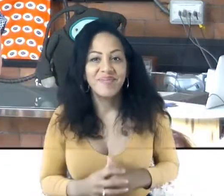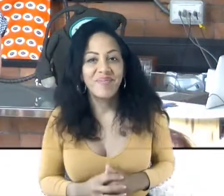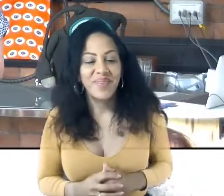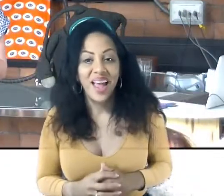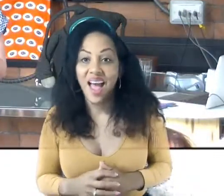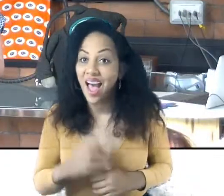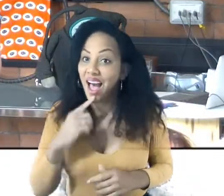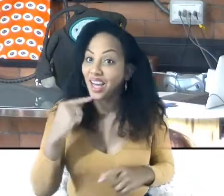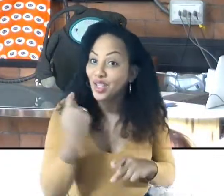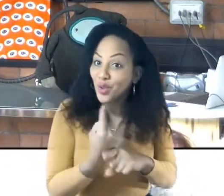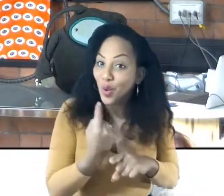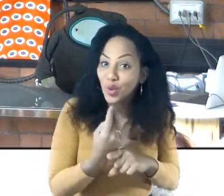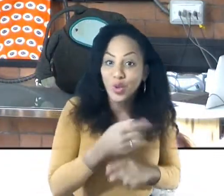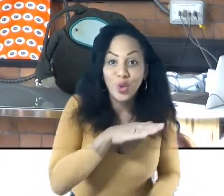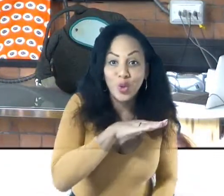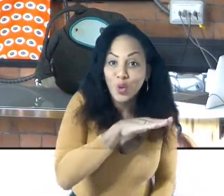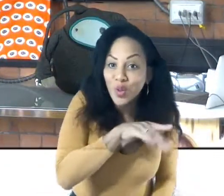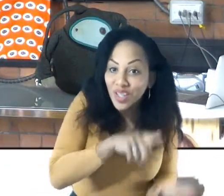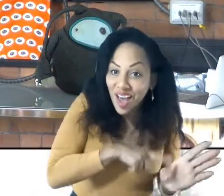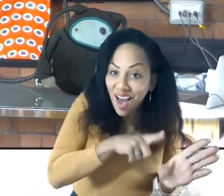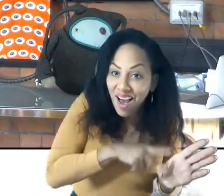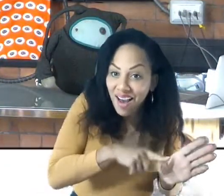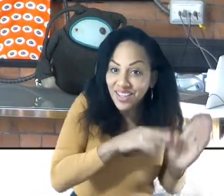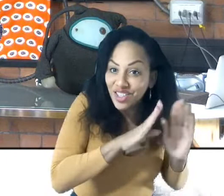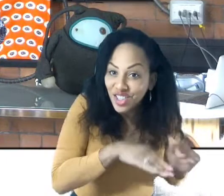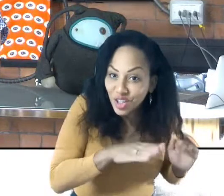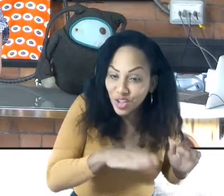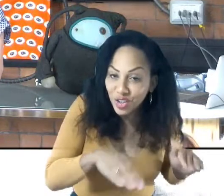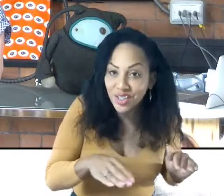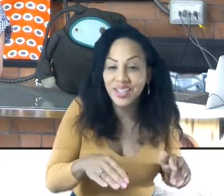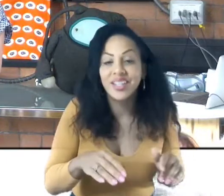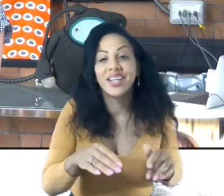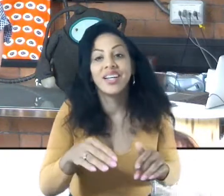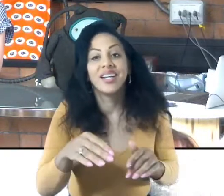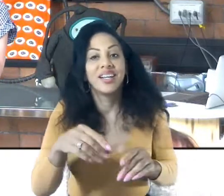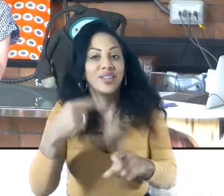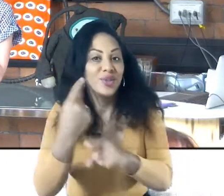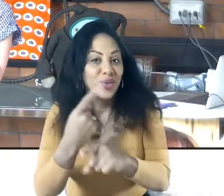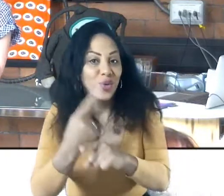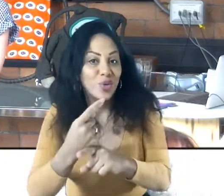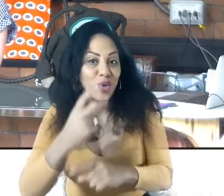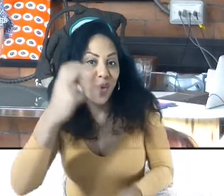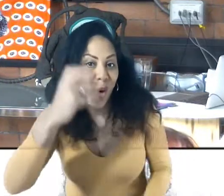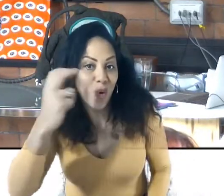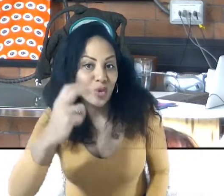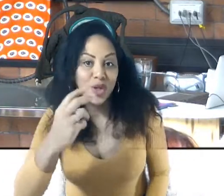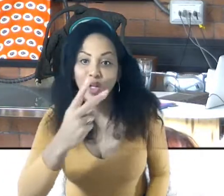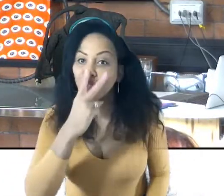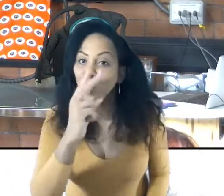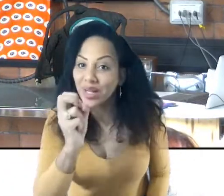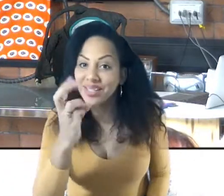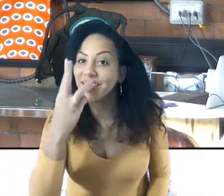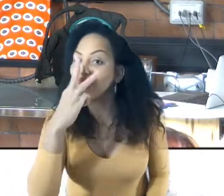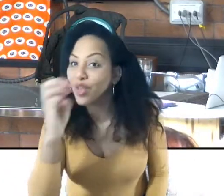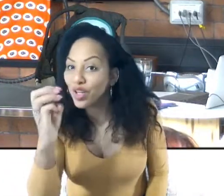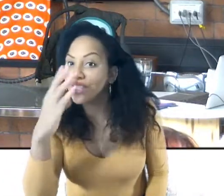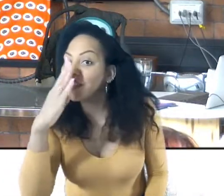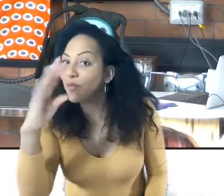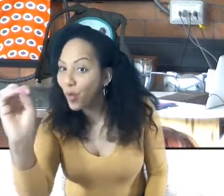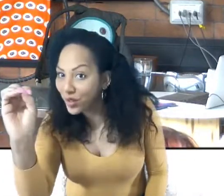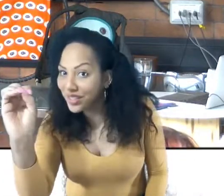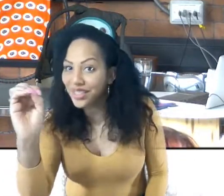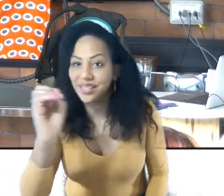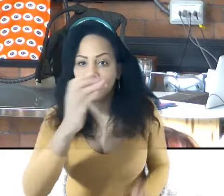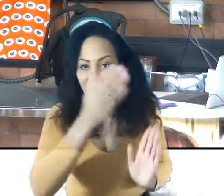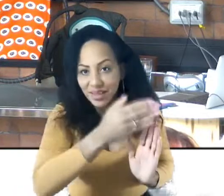then people in their 20s, 30s, 40s, and took a kind of cross-section. But because this is a kind of pilot project, I got this